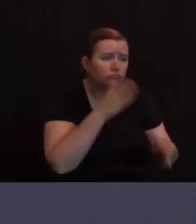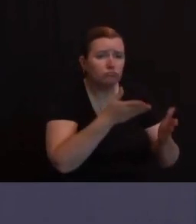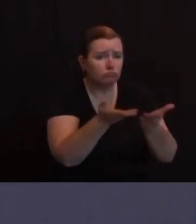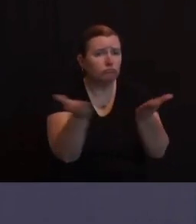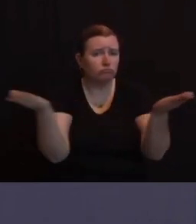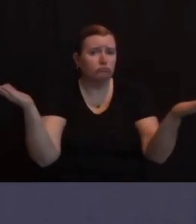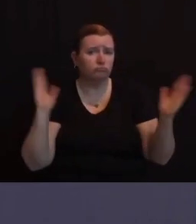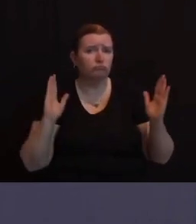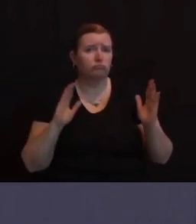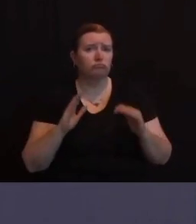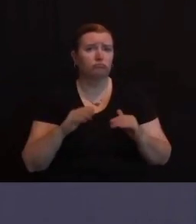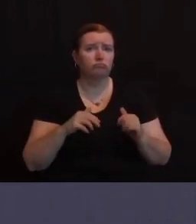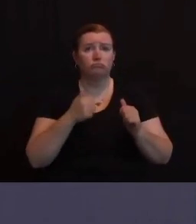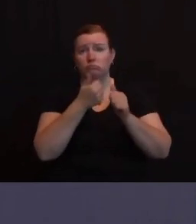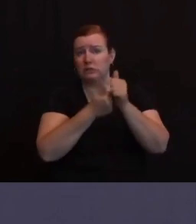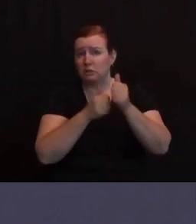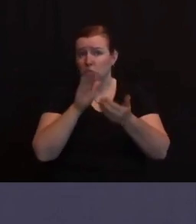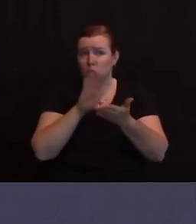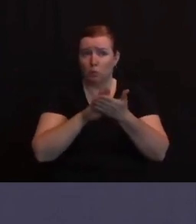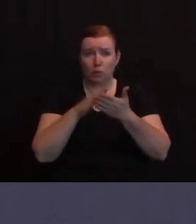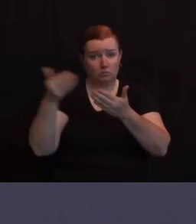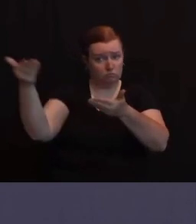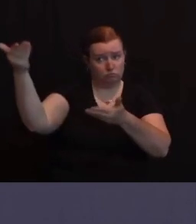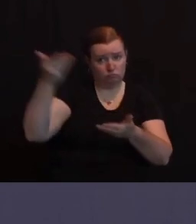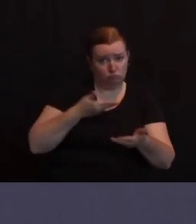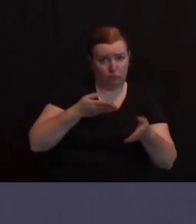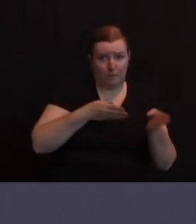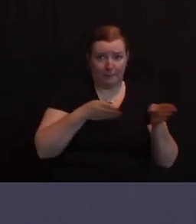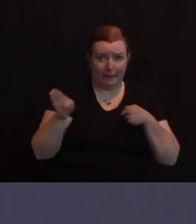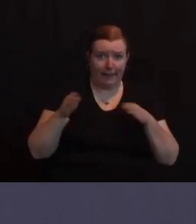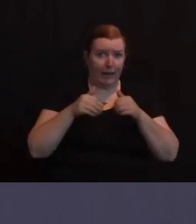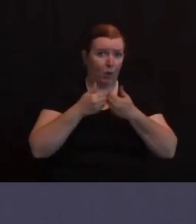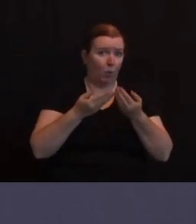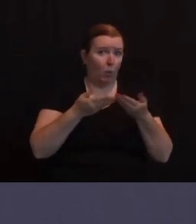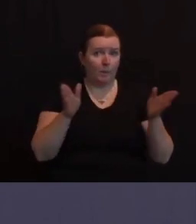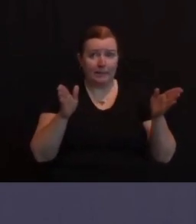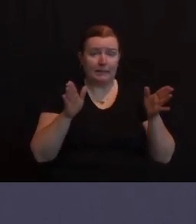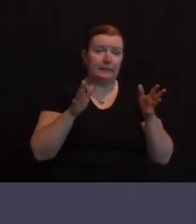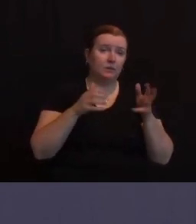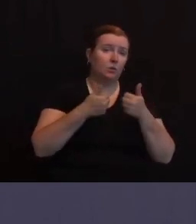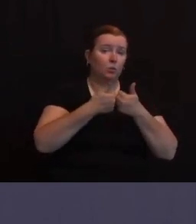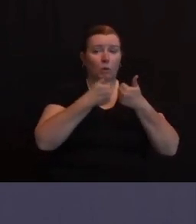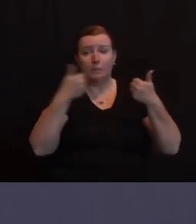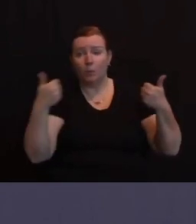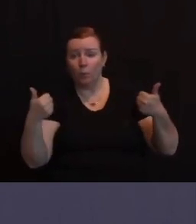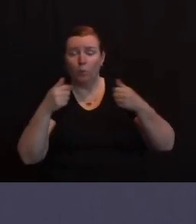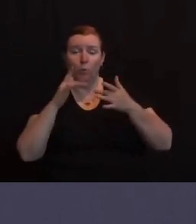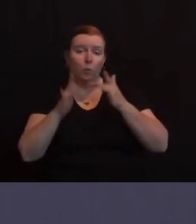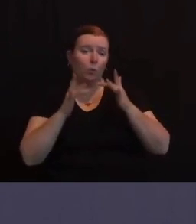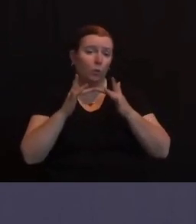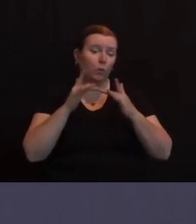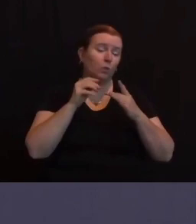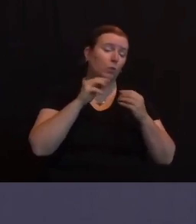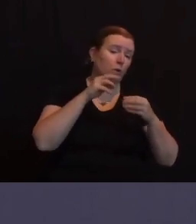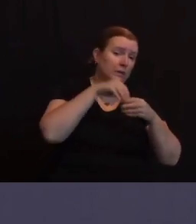look at each one of these plans and look at the dimensions around that particular district and how their plan fits in. As I've mentioned many times,